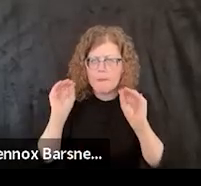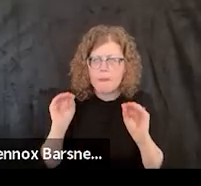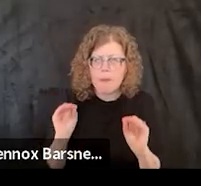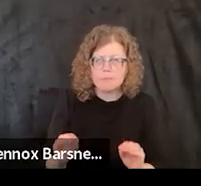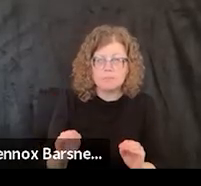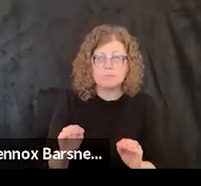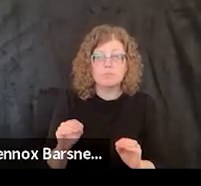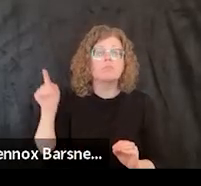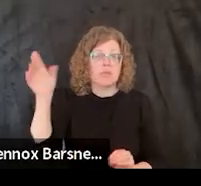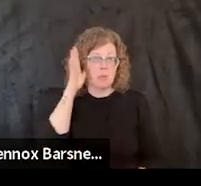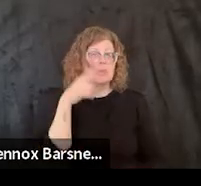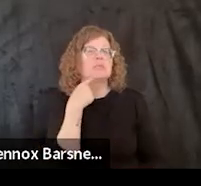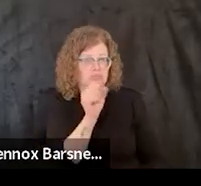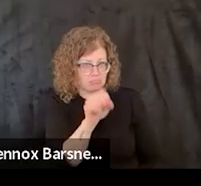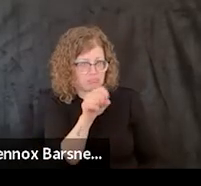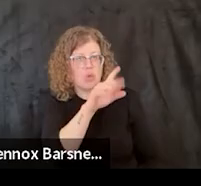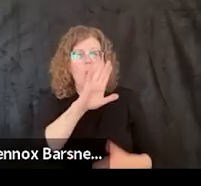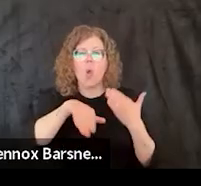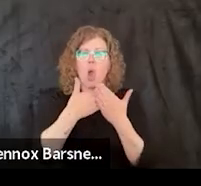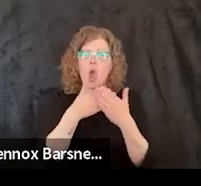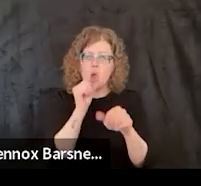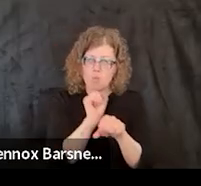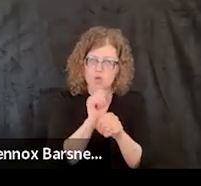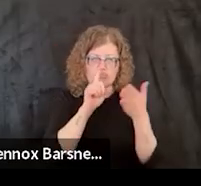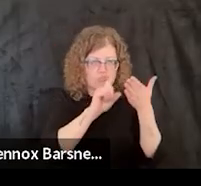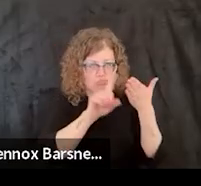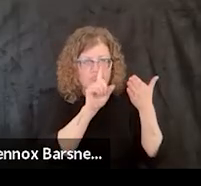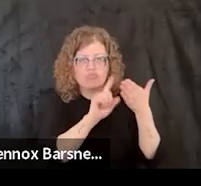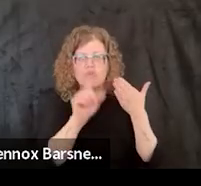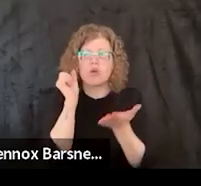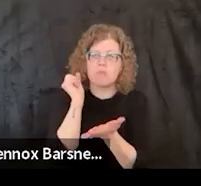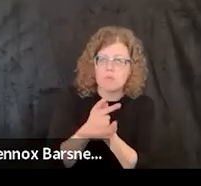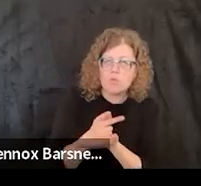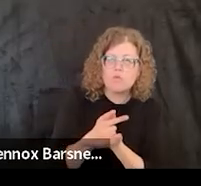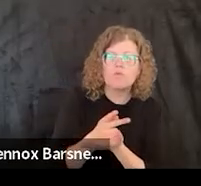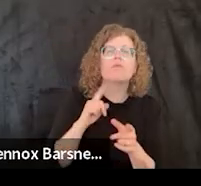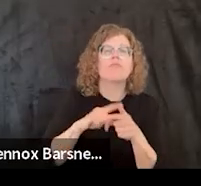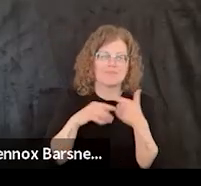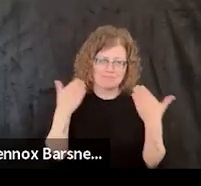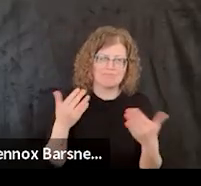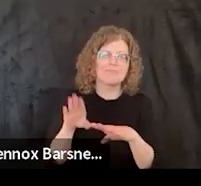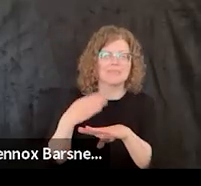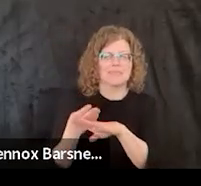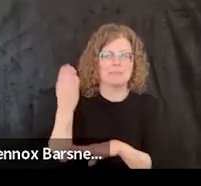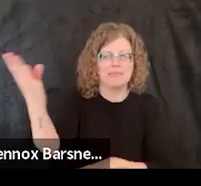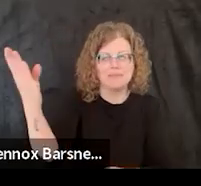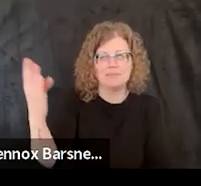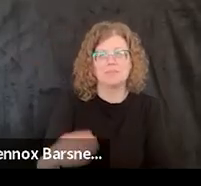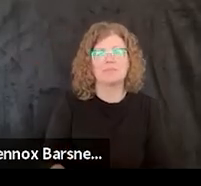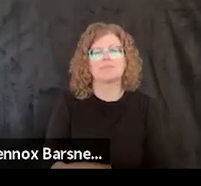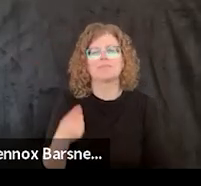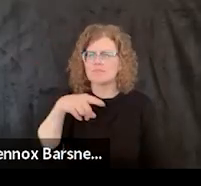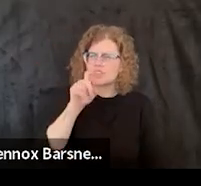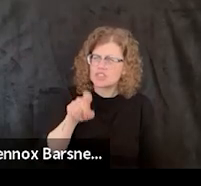program deadline, and the system will validate your application again before it lets you submit. You should receive an email